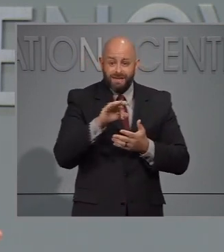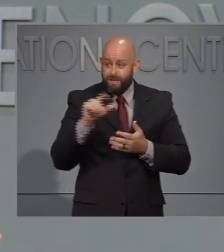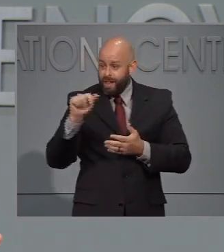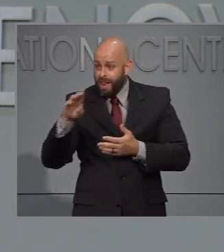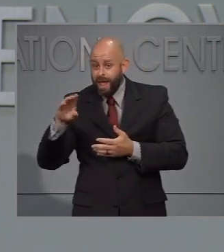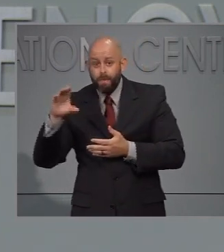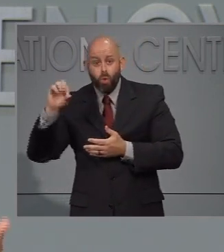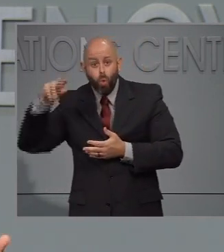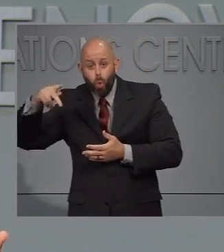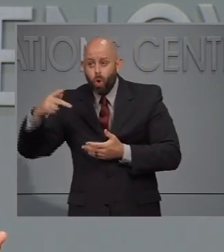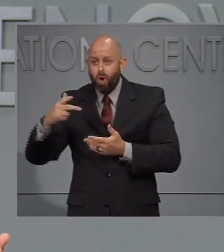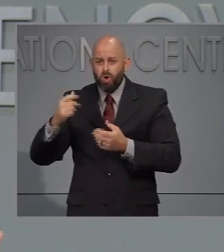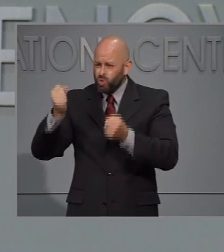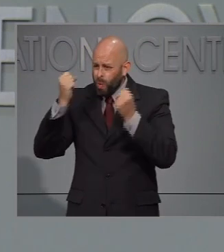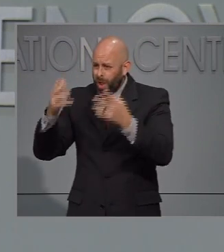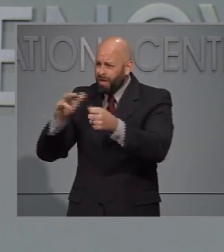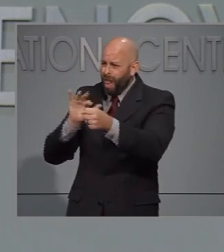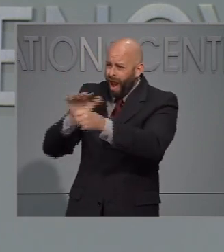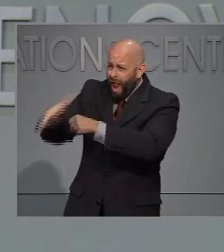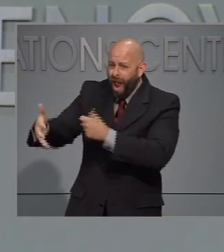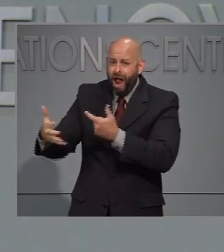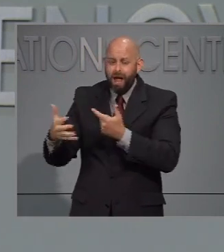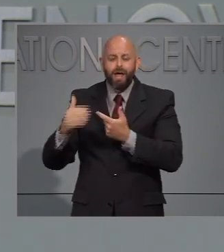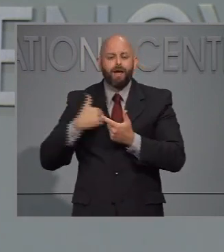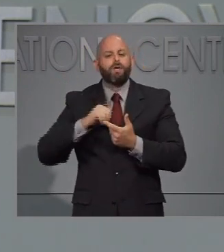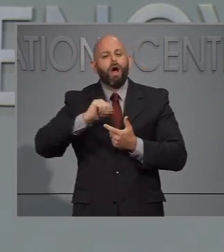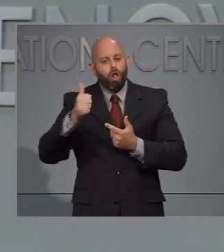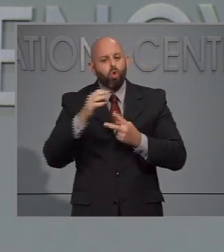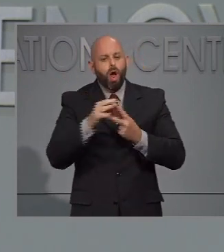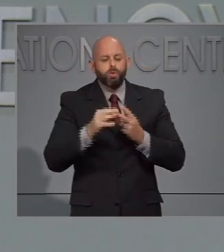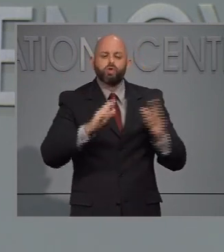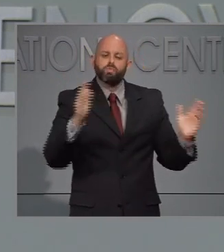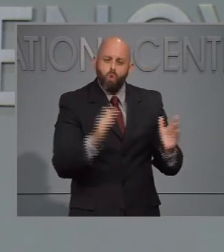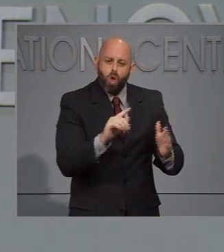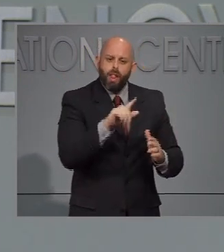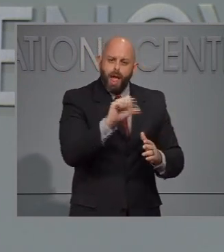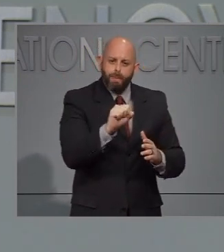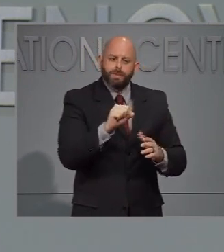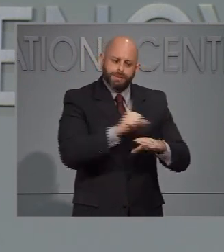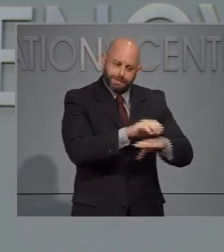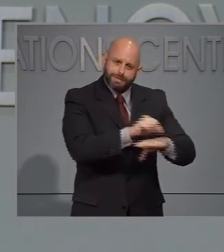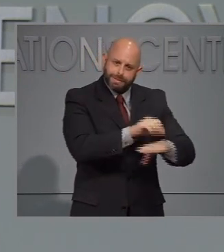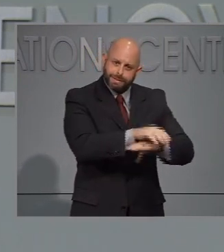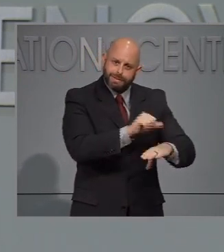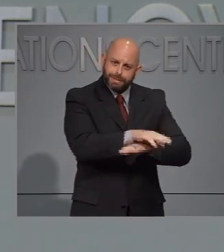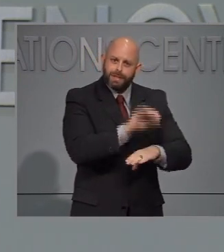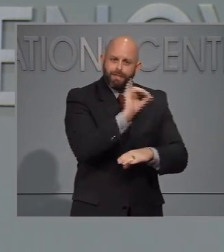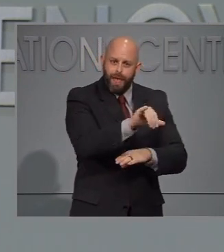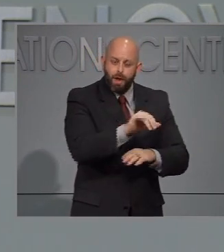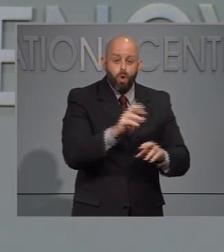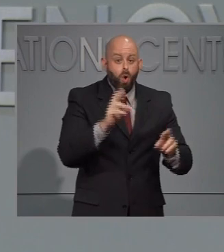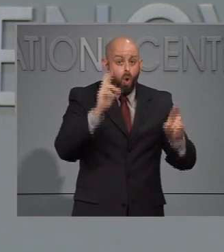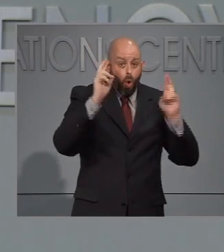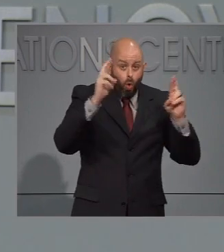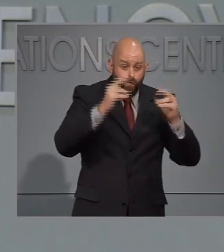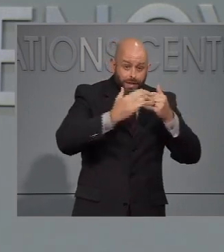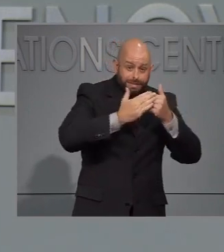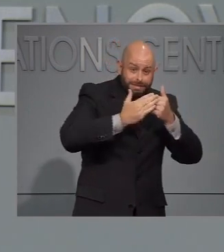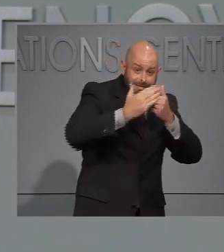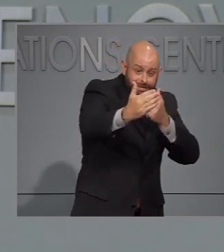up and you used to send there, here's some other options you want to consider as you go forward. And so hopefully as we diversify